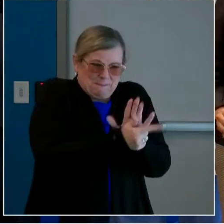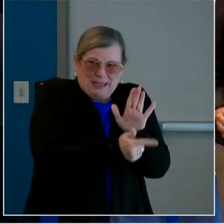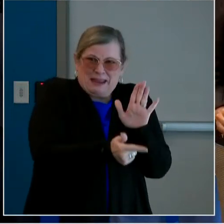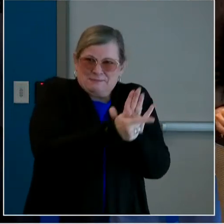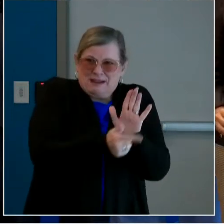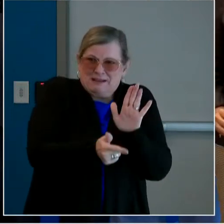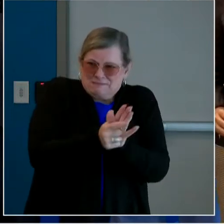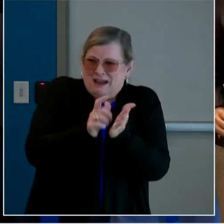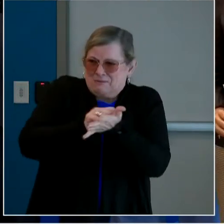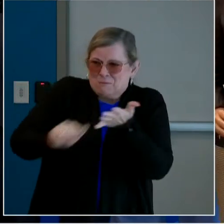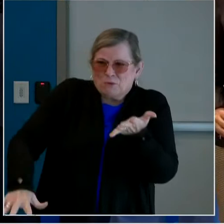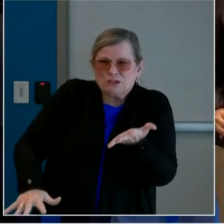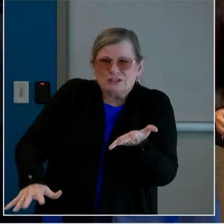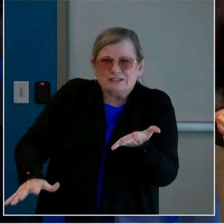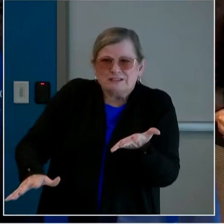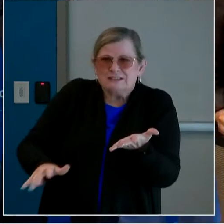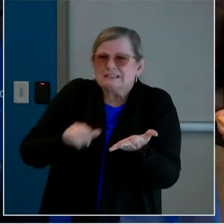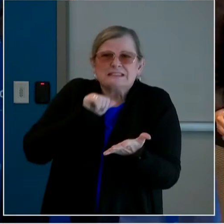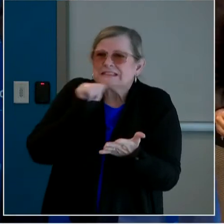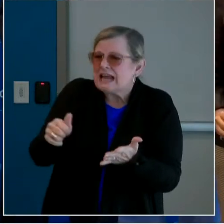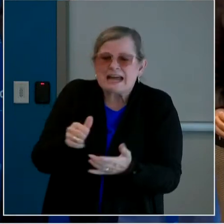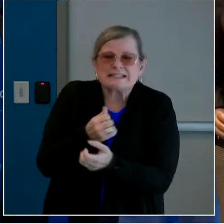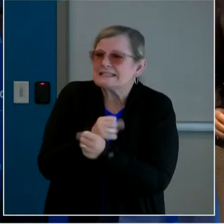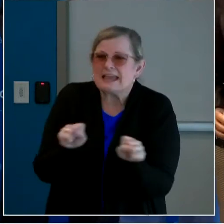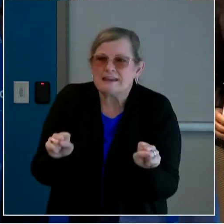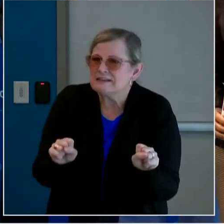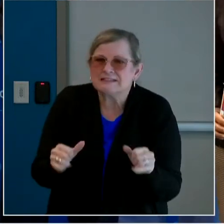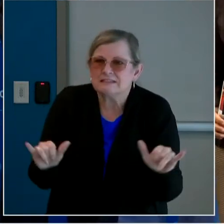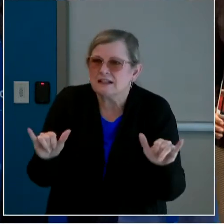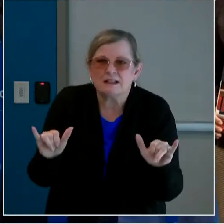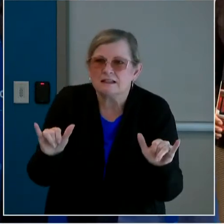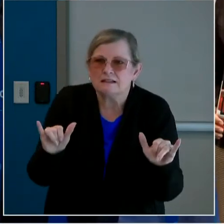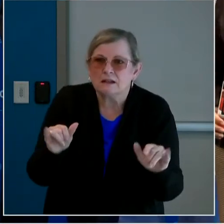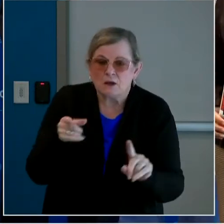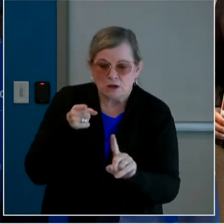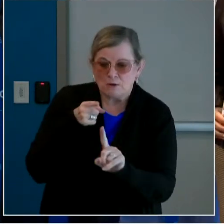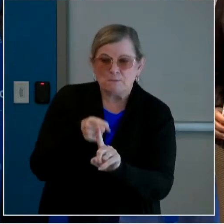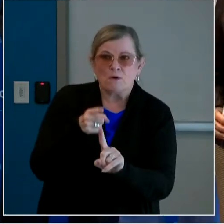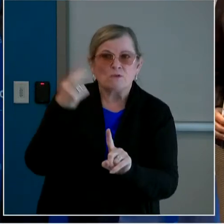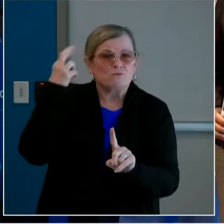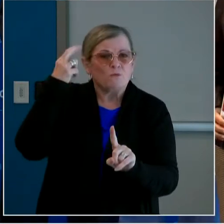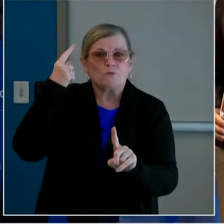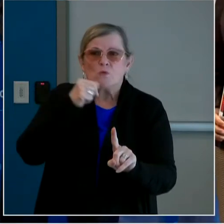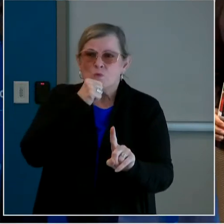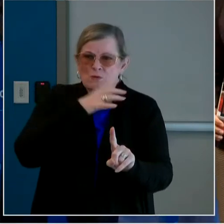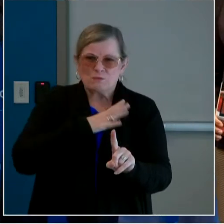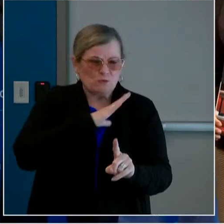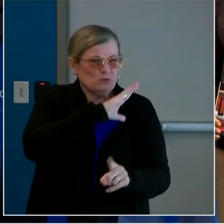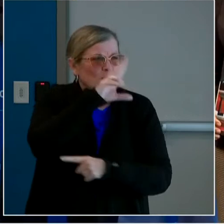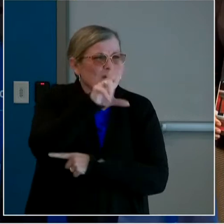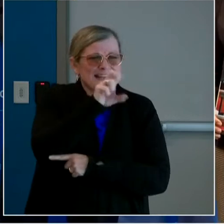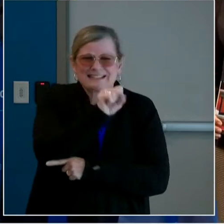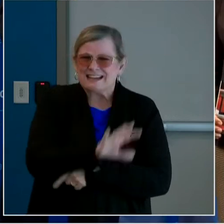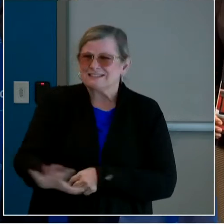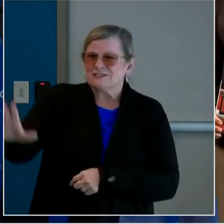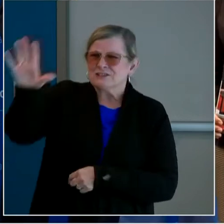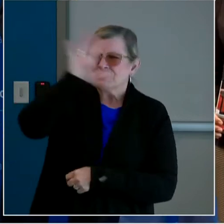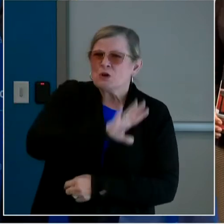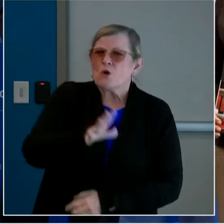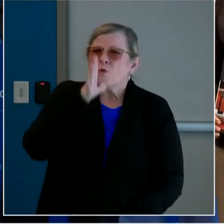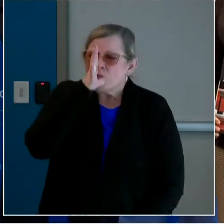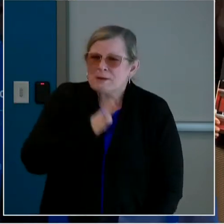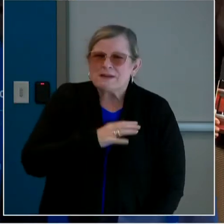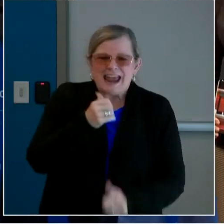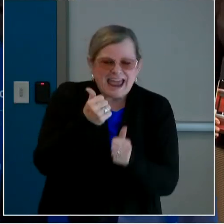safe. And the bottom line is this: women in the United States of America, women everywhere, should have control over